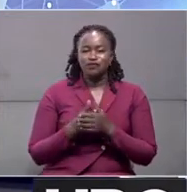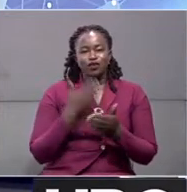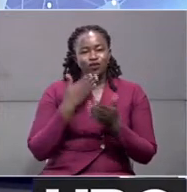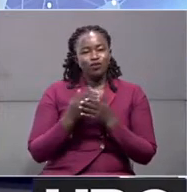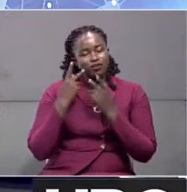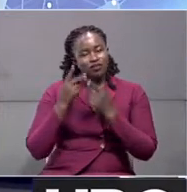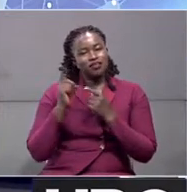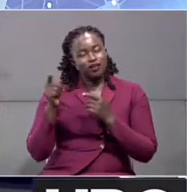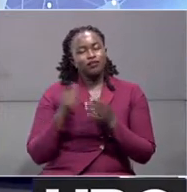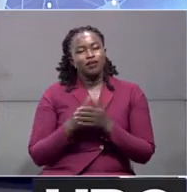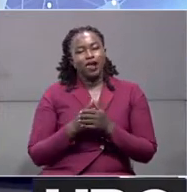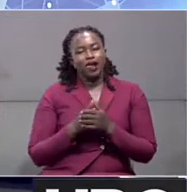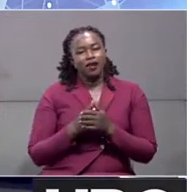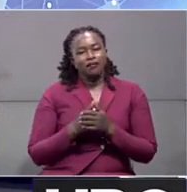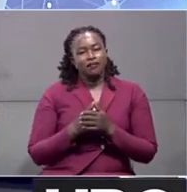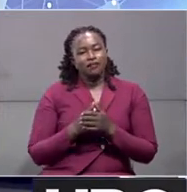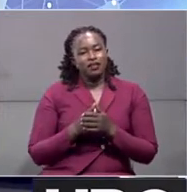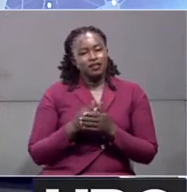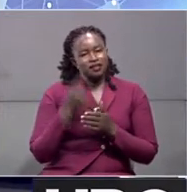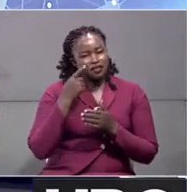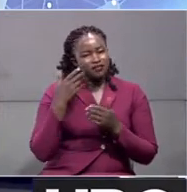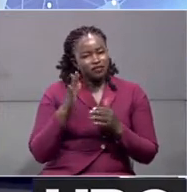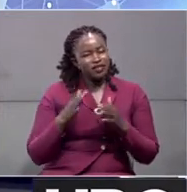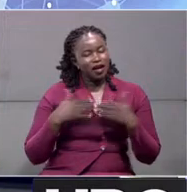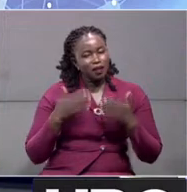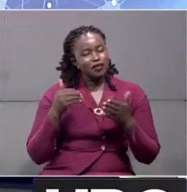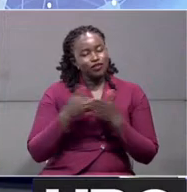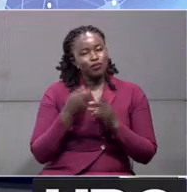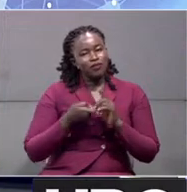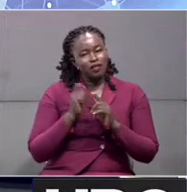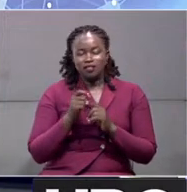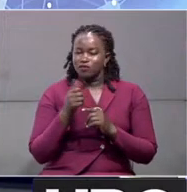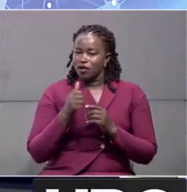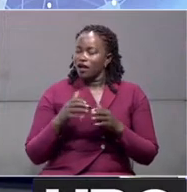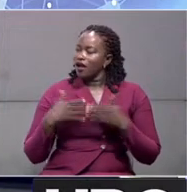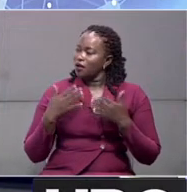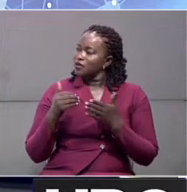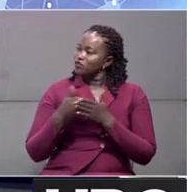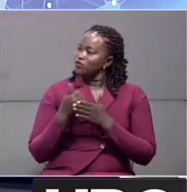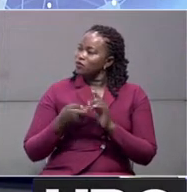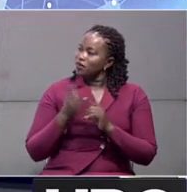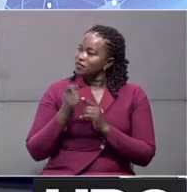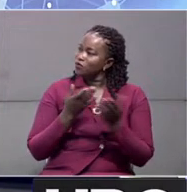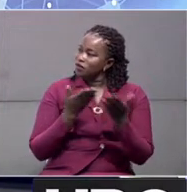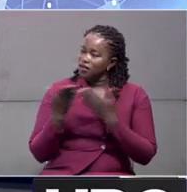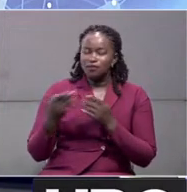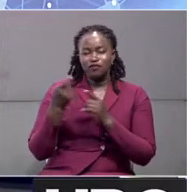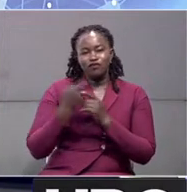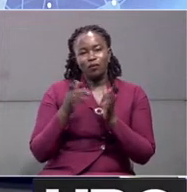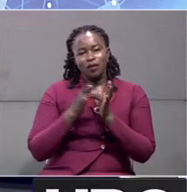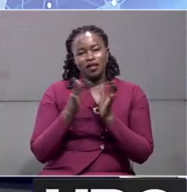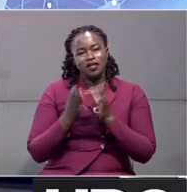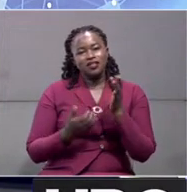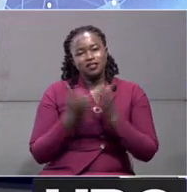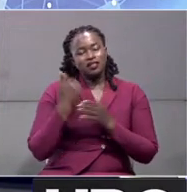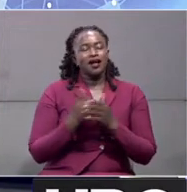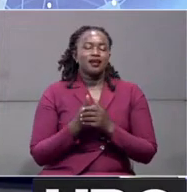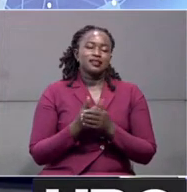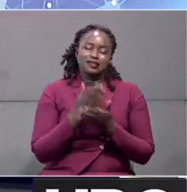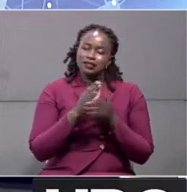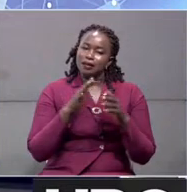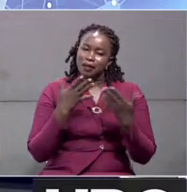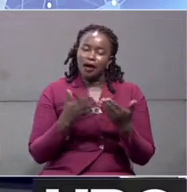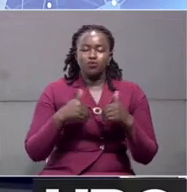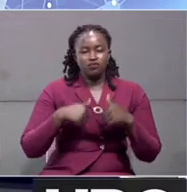you. Good to see you too. Have I said Happy New Month? No, you haven't. Happy New Month. Welcome back from Easter. Quite tiresome,